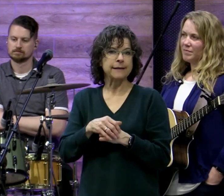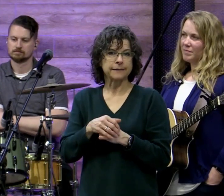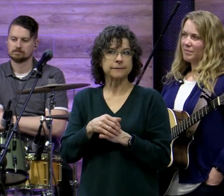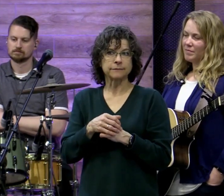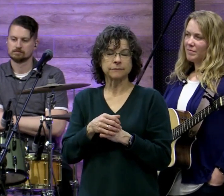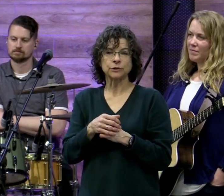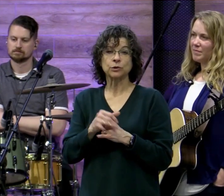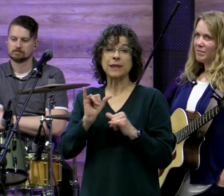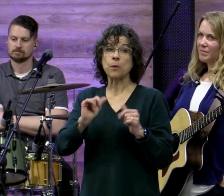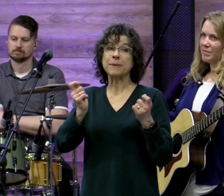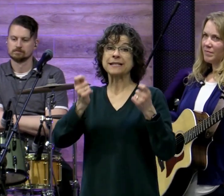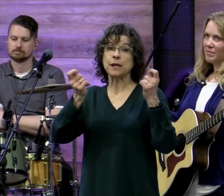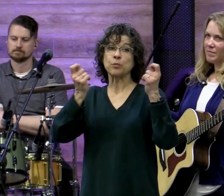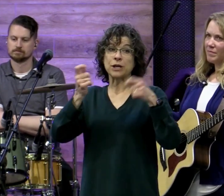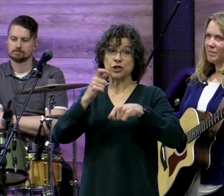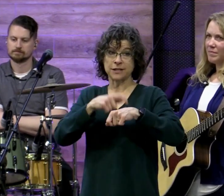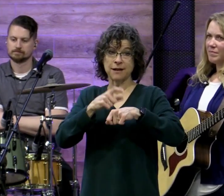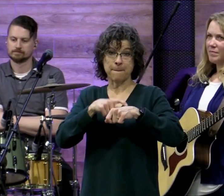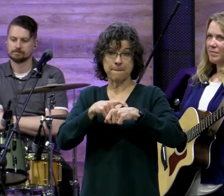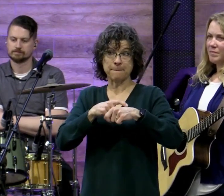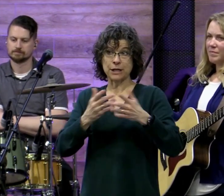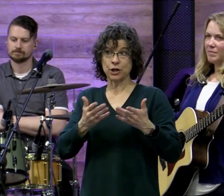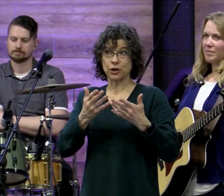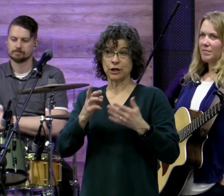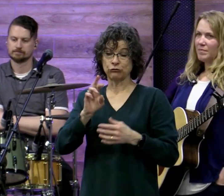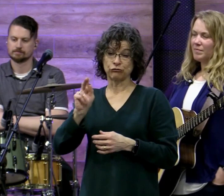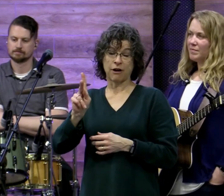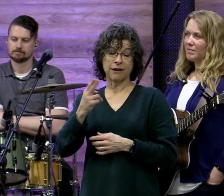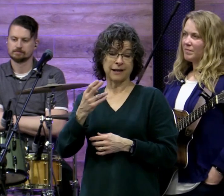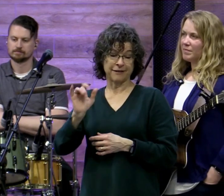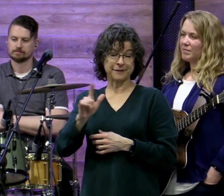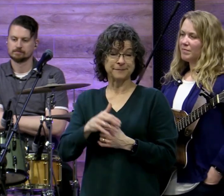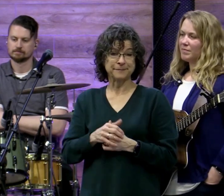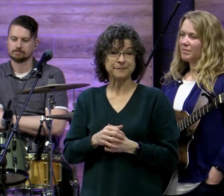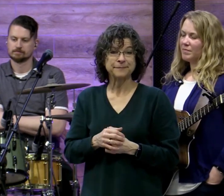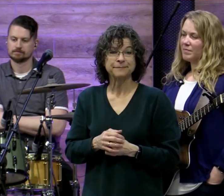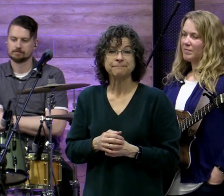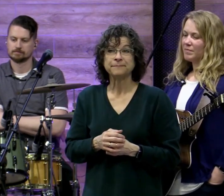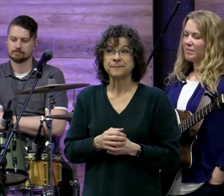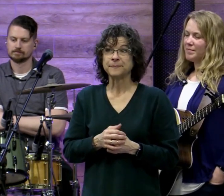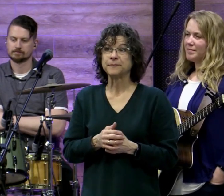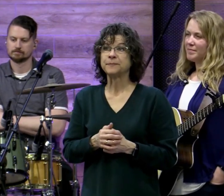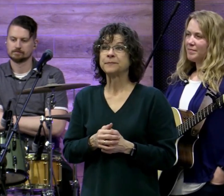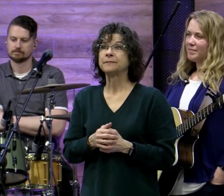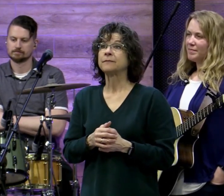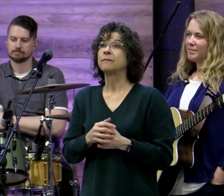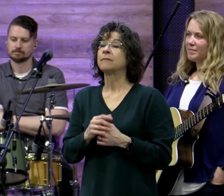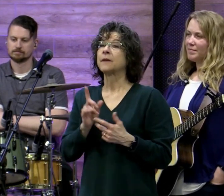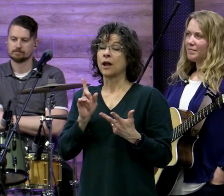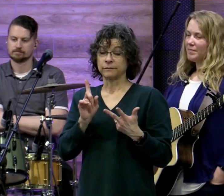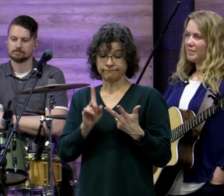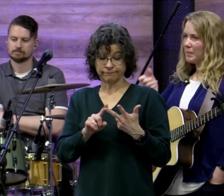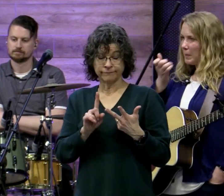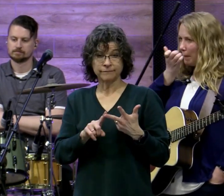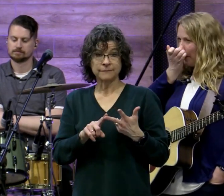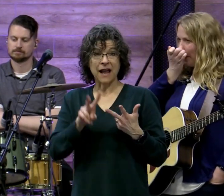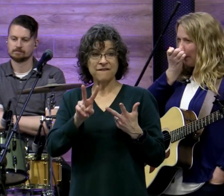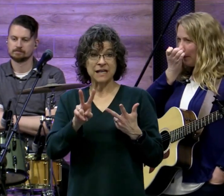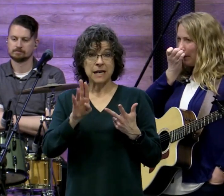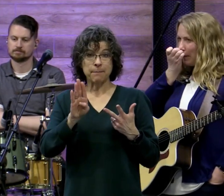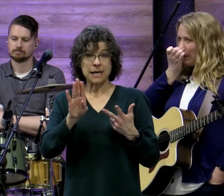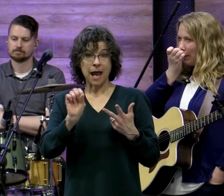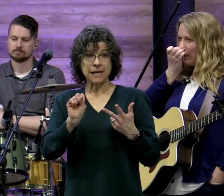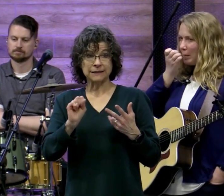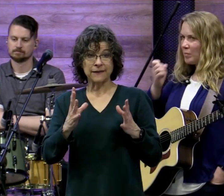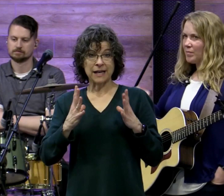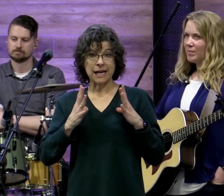what God has been doing at Rock Hill and to look forward to what he's going to be doing. Also, VBS is coming up. So